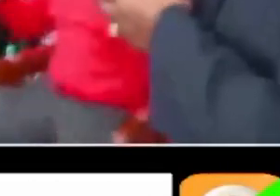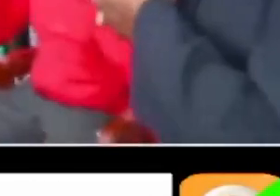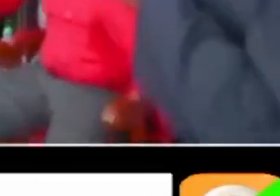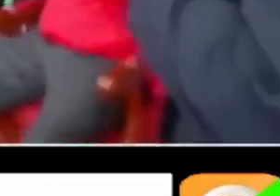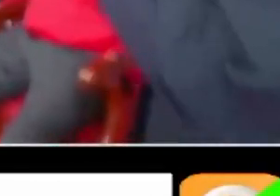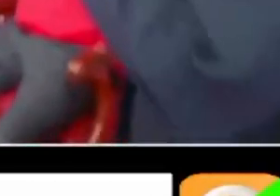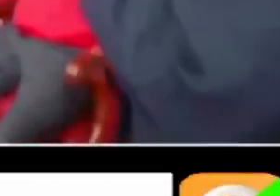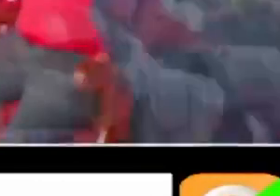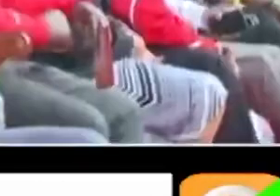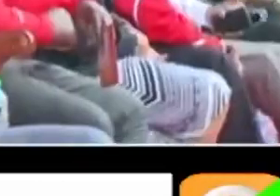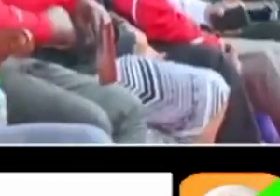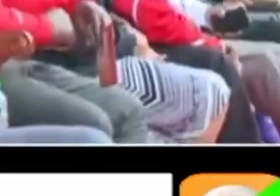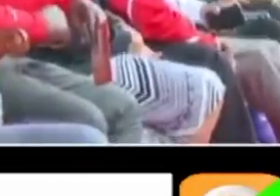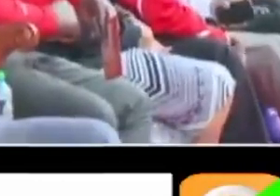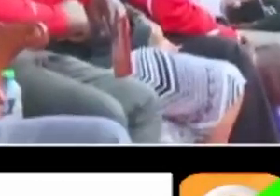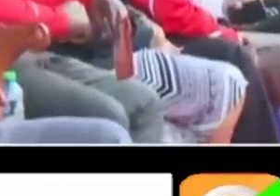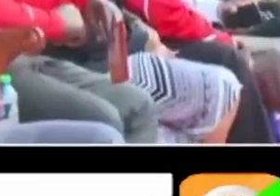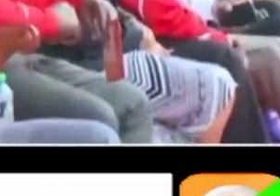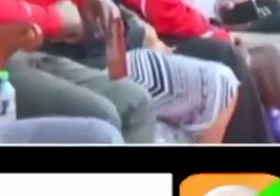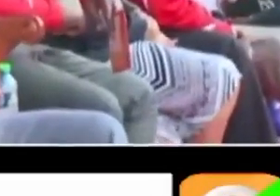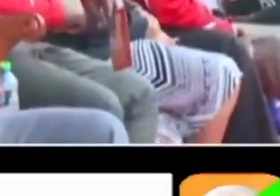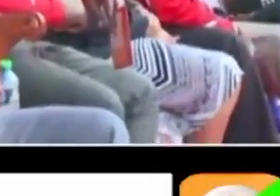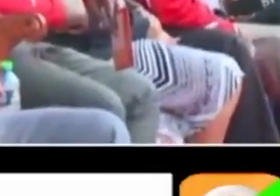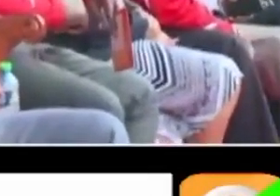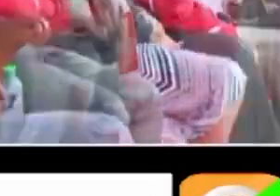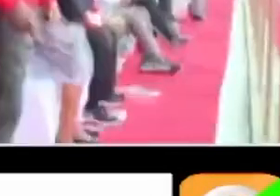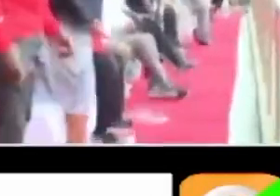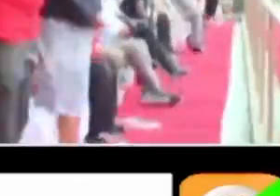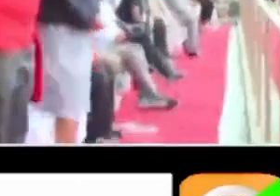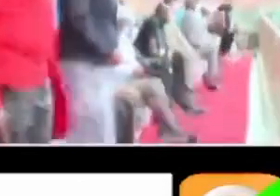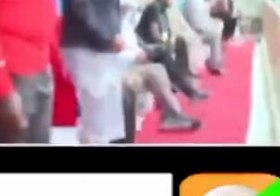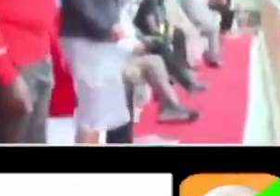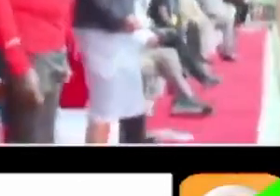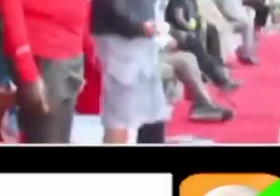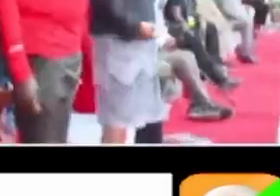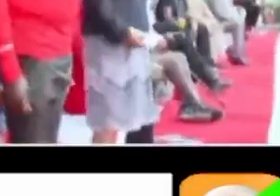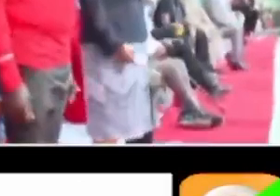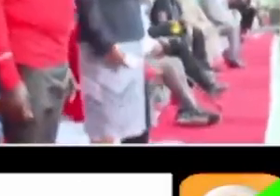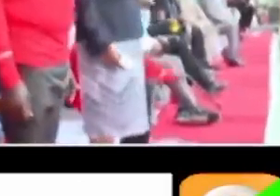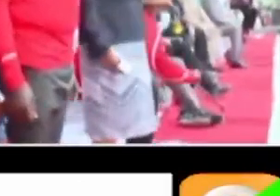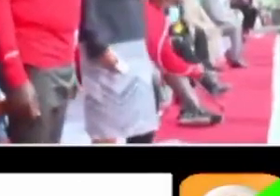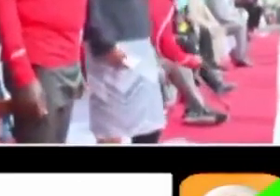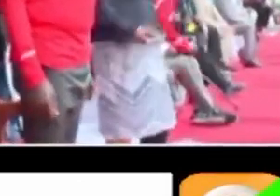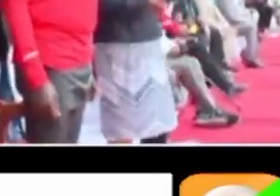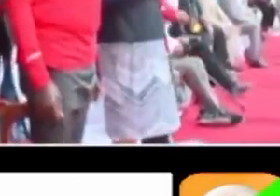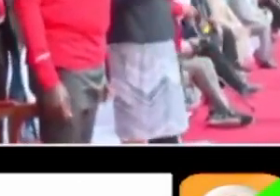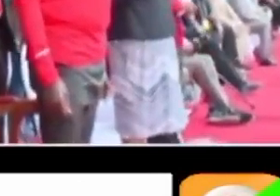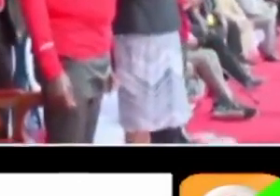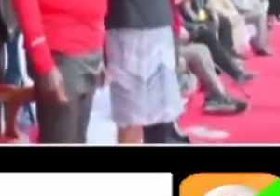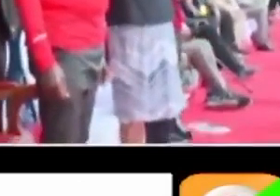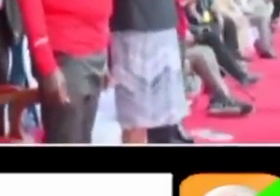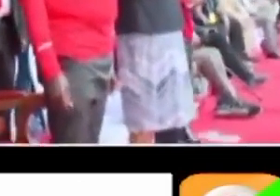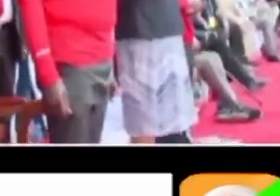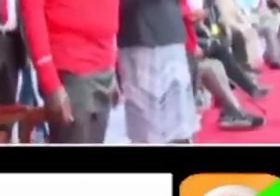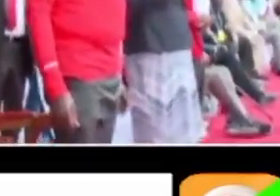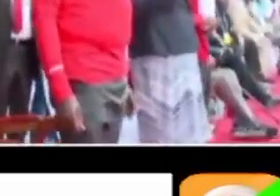particularly on social media. In the run-up to the 2017 general election, supporters of President Uhuru Kenyatta and his then fierce